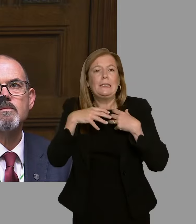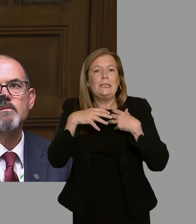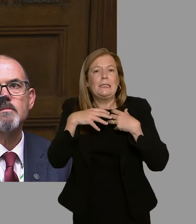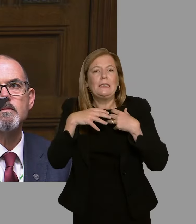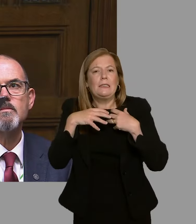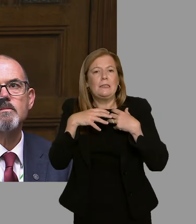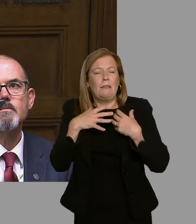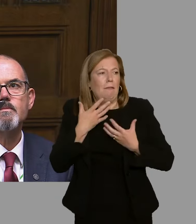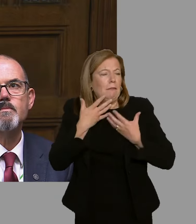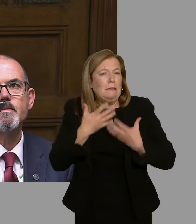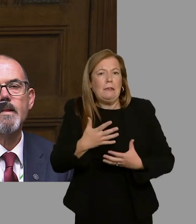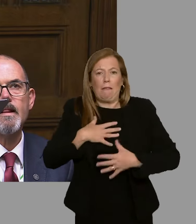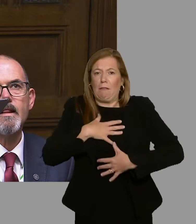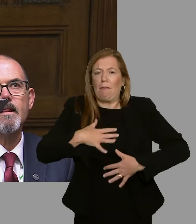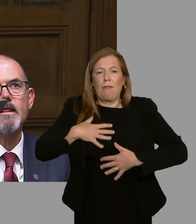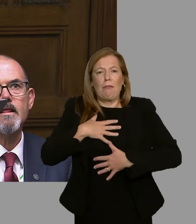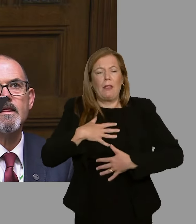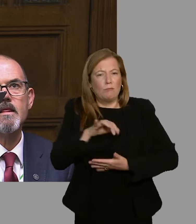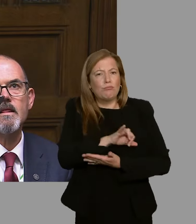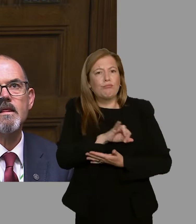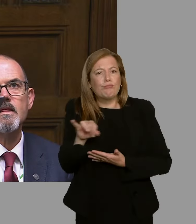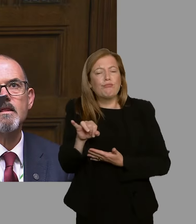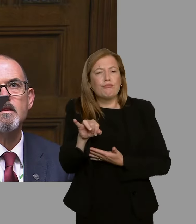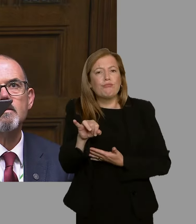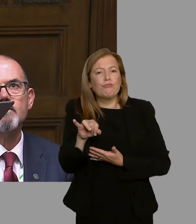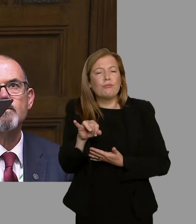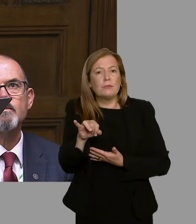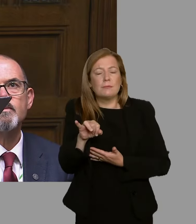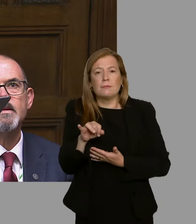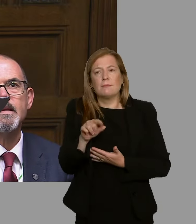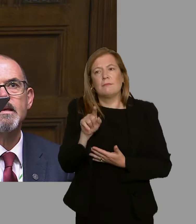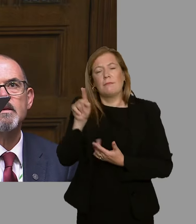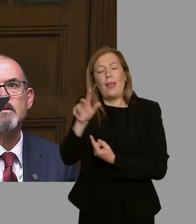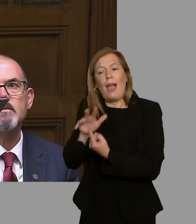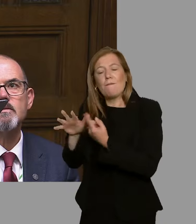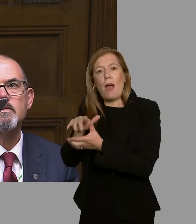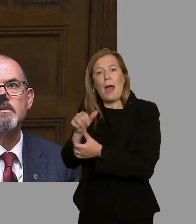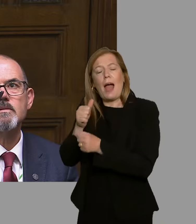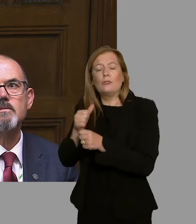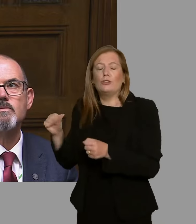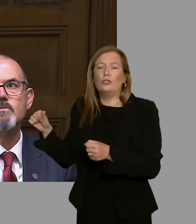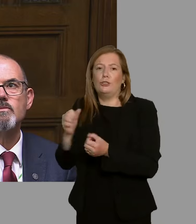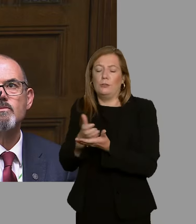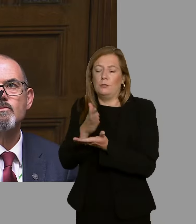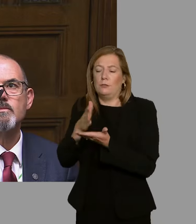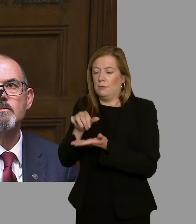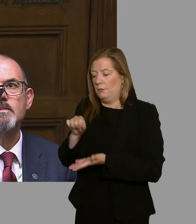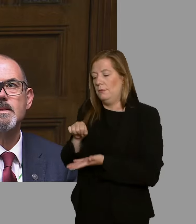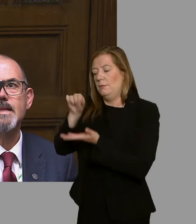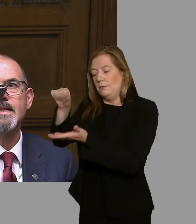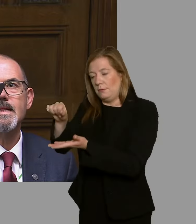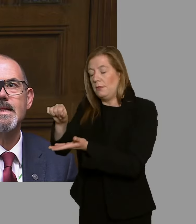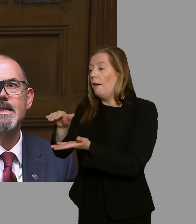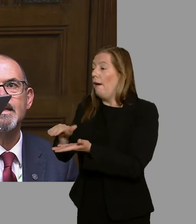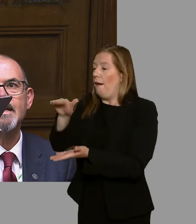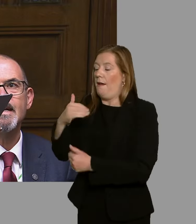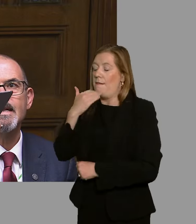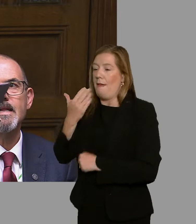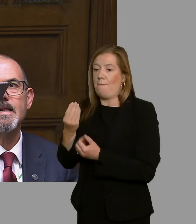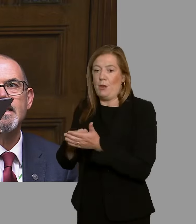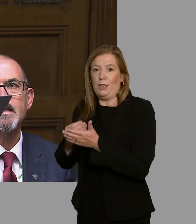Environment Agency have the staff and resources to police badly managed sites like this and across the country so they can